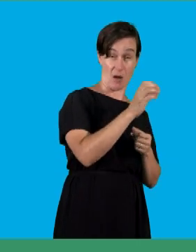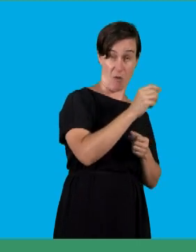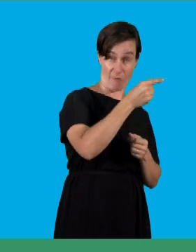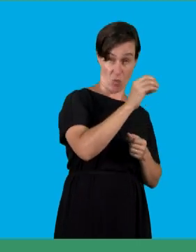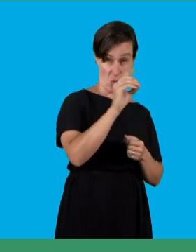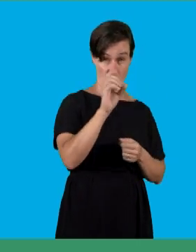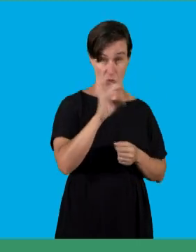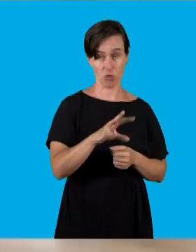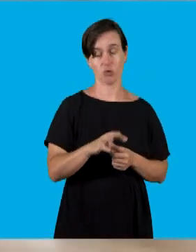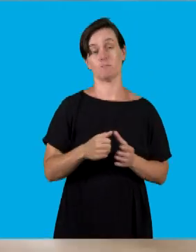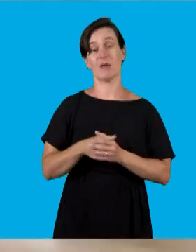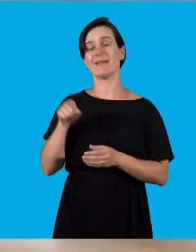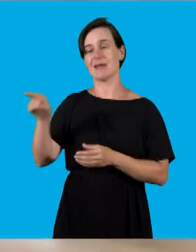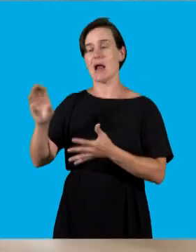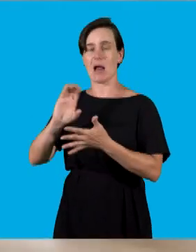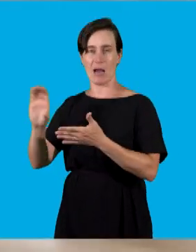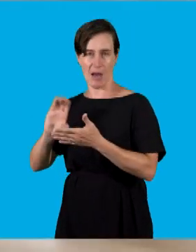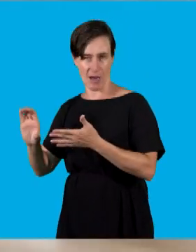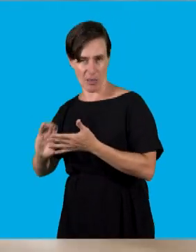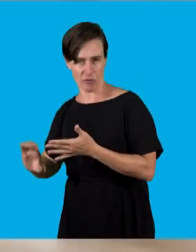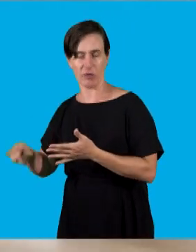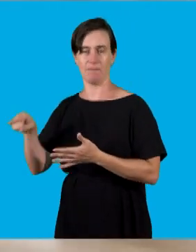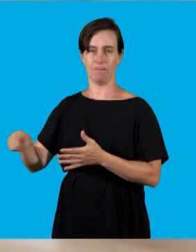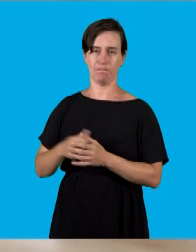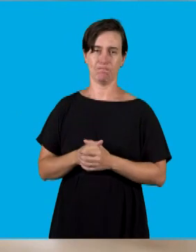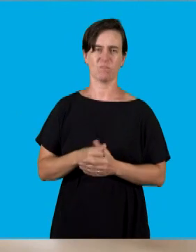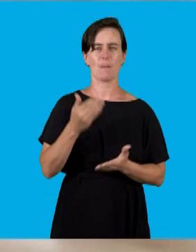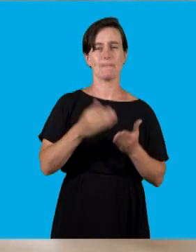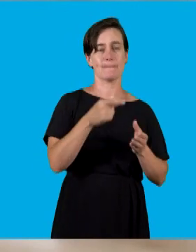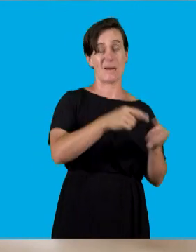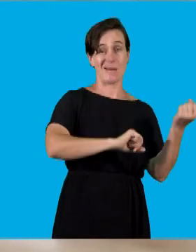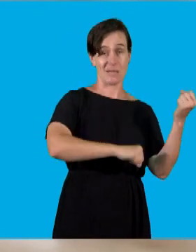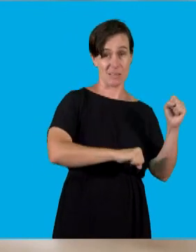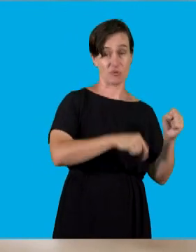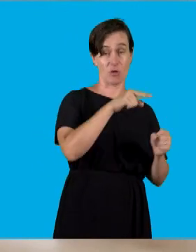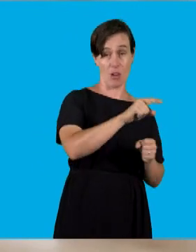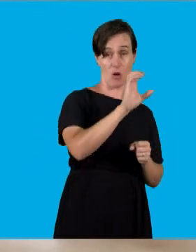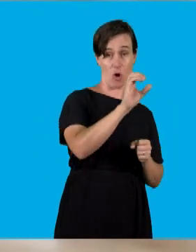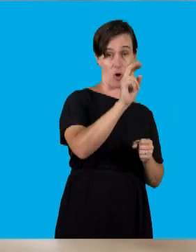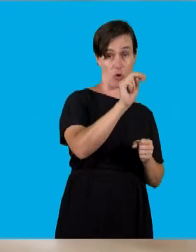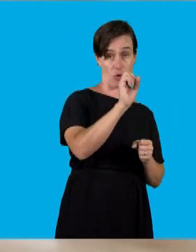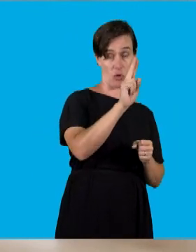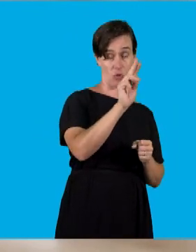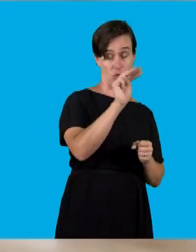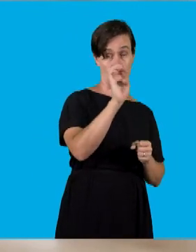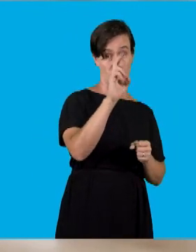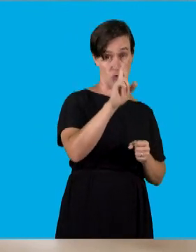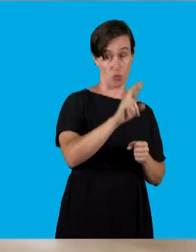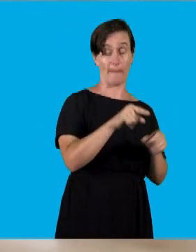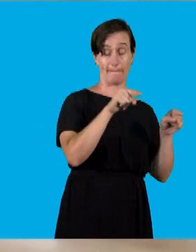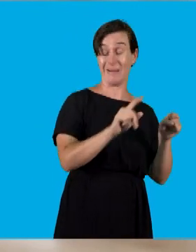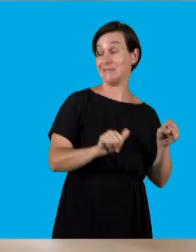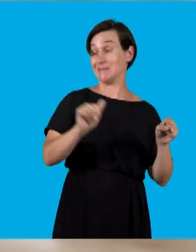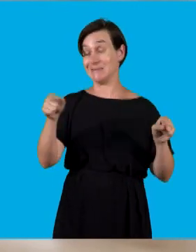of consumer goods. Types of goods include industrial as well as consumer. Then consumers